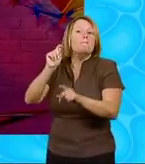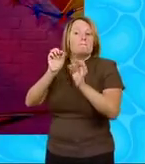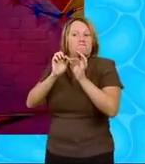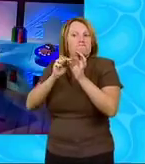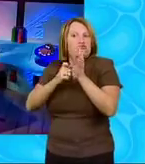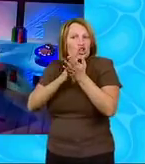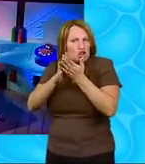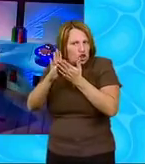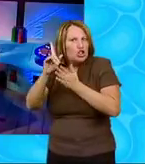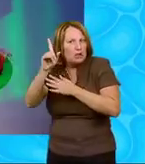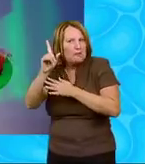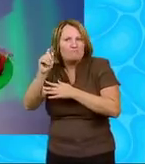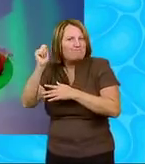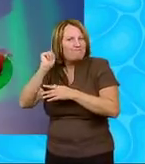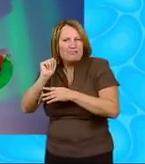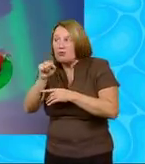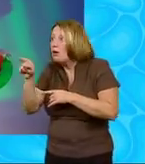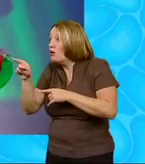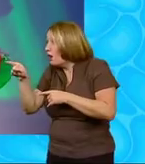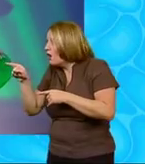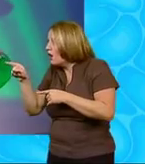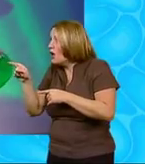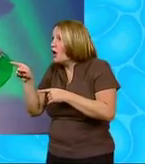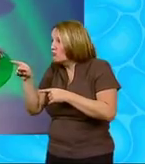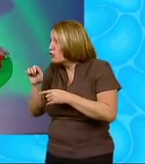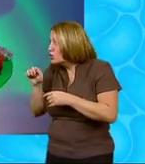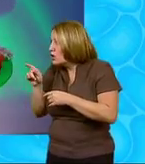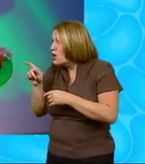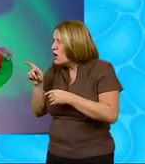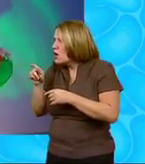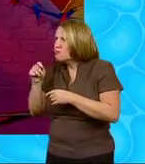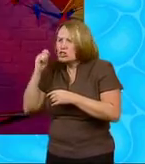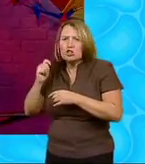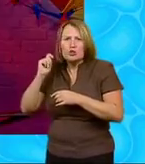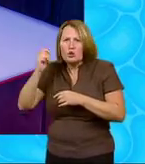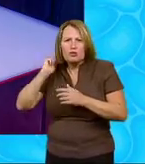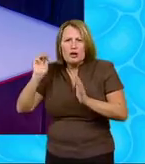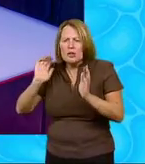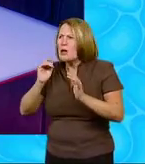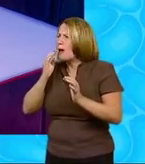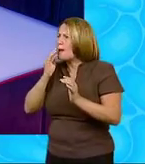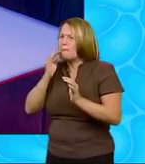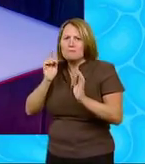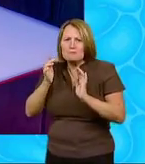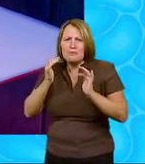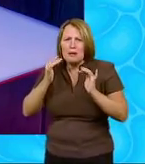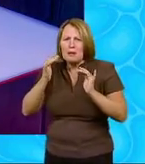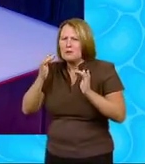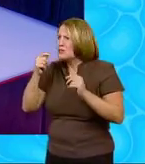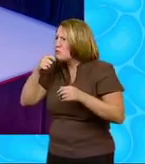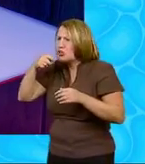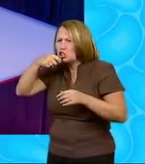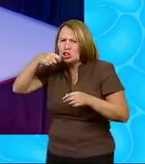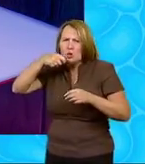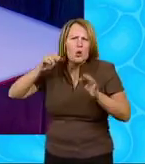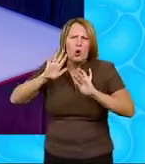clue. Scribble, it's over to you. It's you can a take brush. It if you want it. Yes, it's a brush. What sort of brush is it? Not a hairbrush. No. No, it's not going to be a toothbrush. It's too